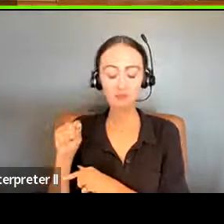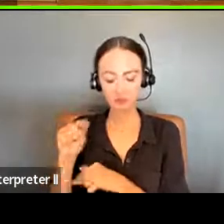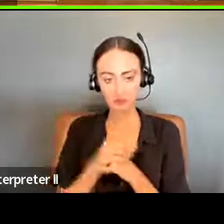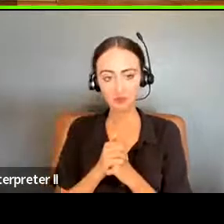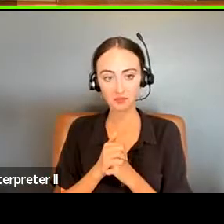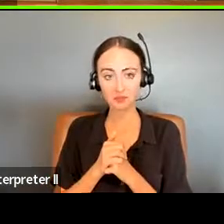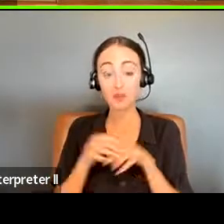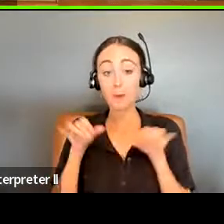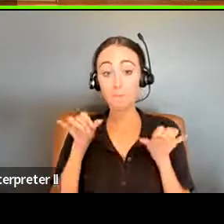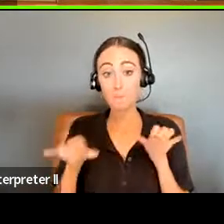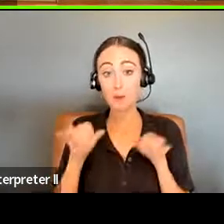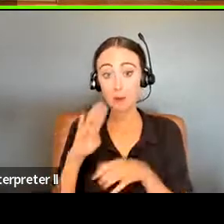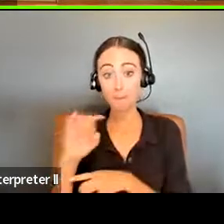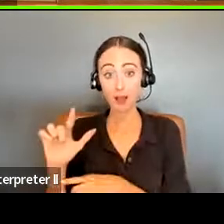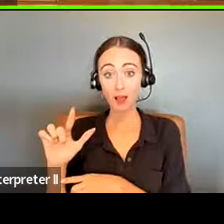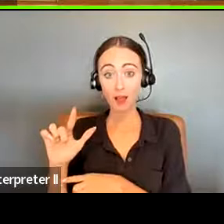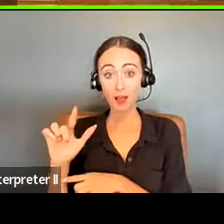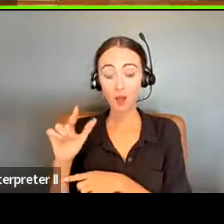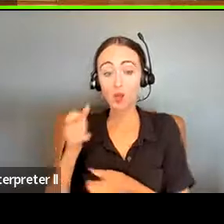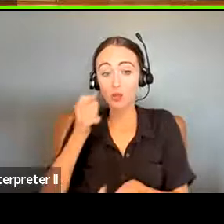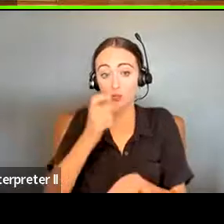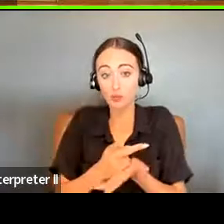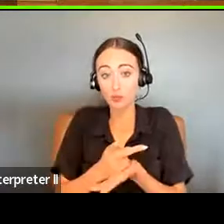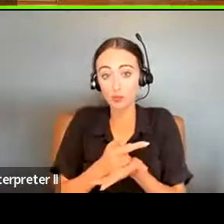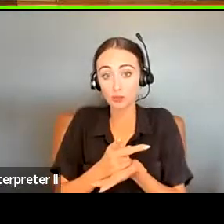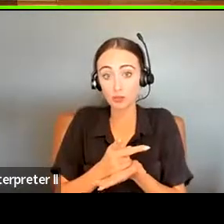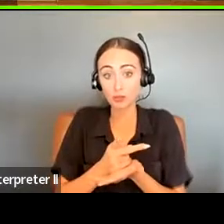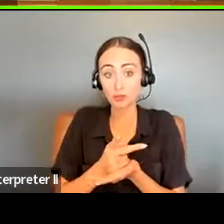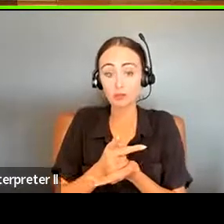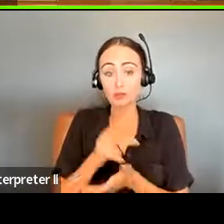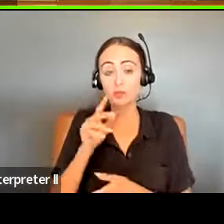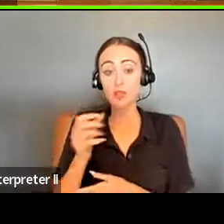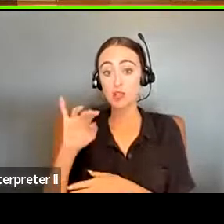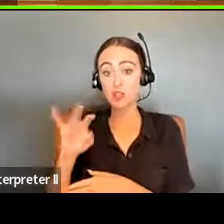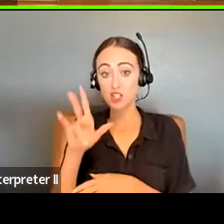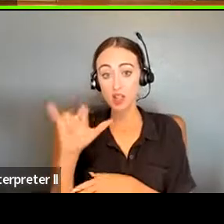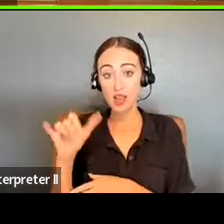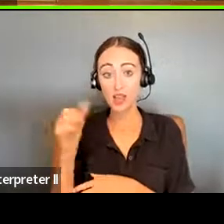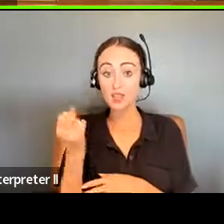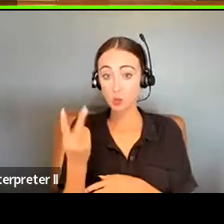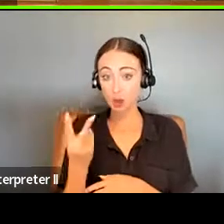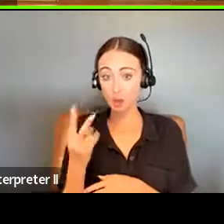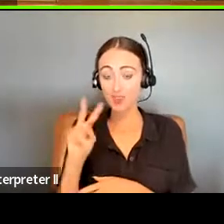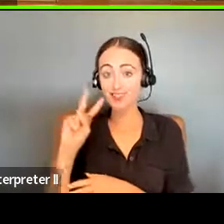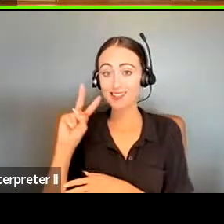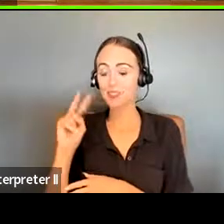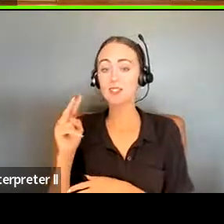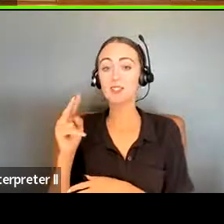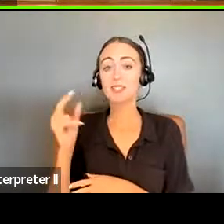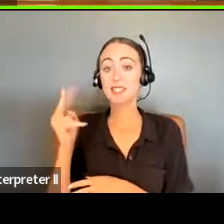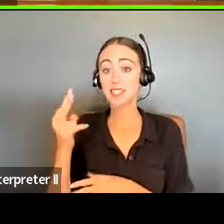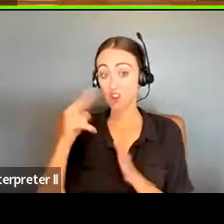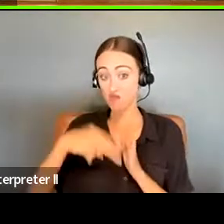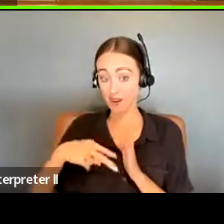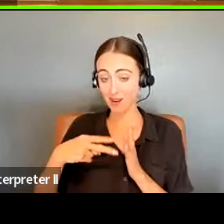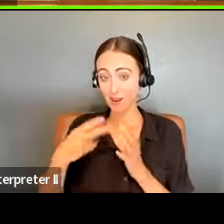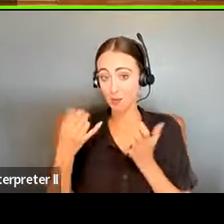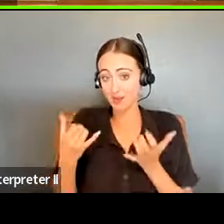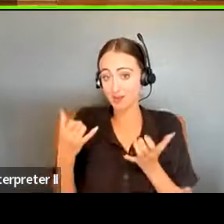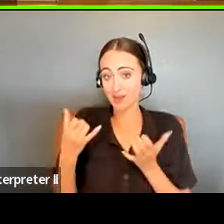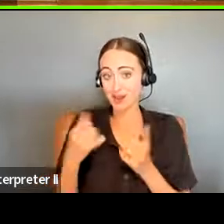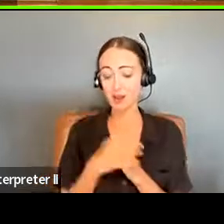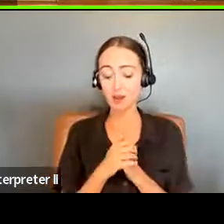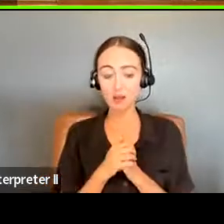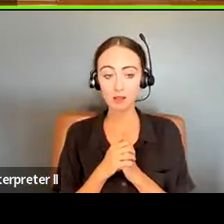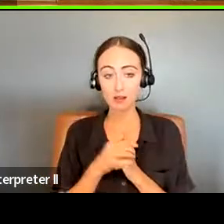The permanent bill was approved by the council on July 12th and second reading was earlier today.